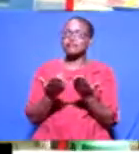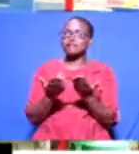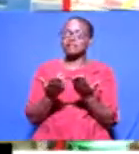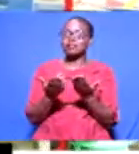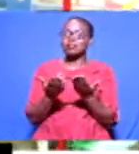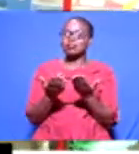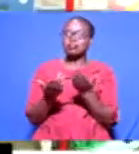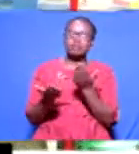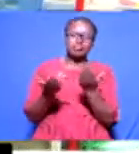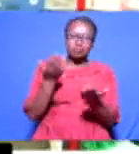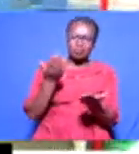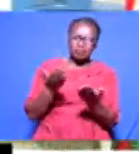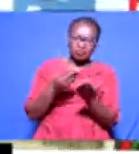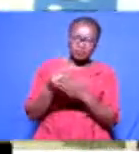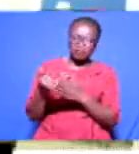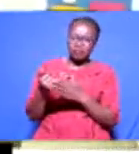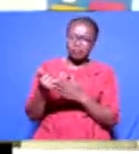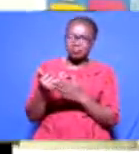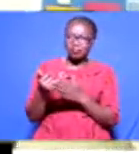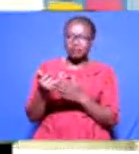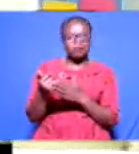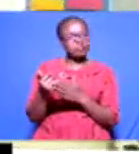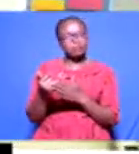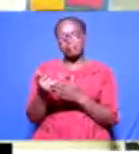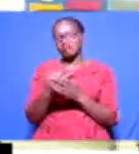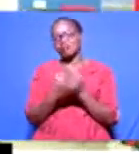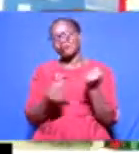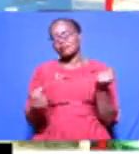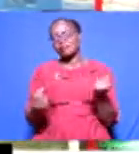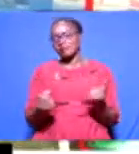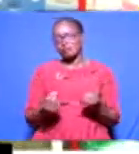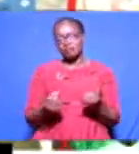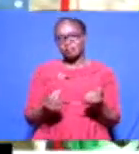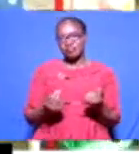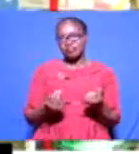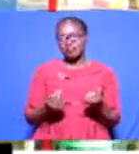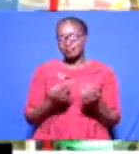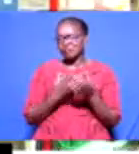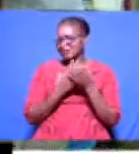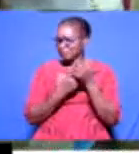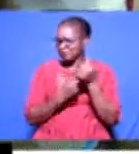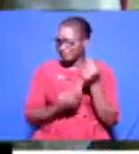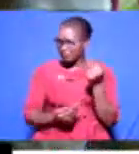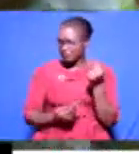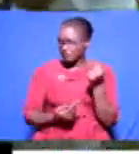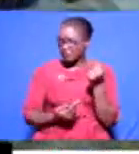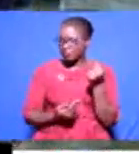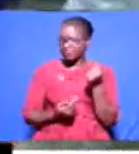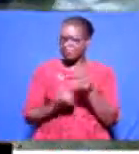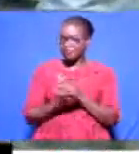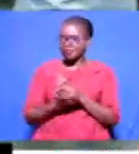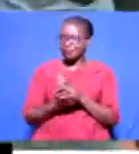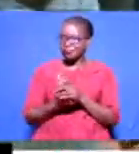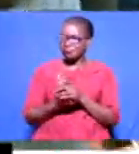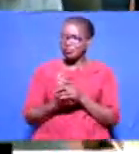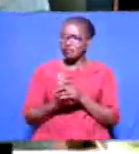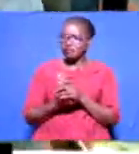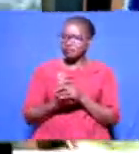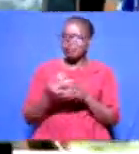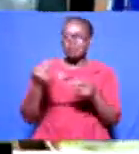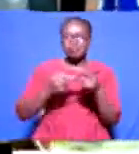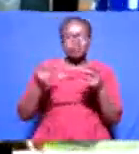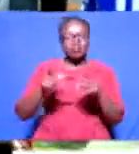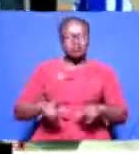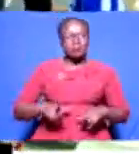compare the price, inakuwa ni kama double the price. Compared with other wakati mwingine. Already battered by the high cost of living,